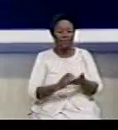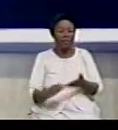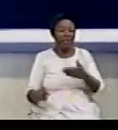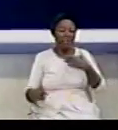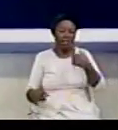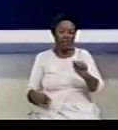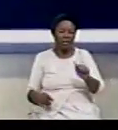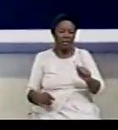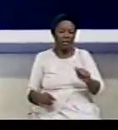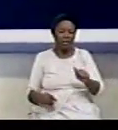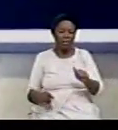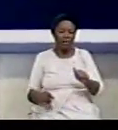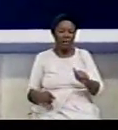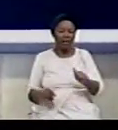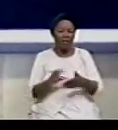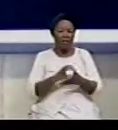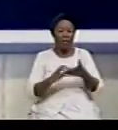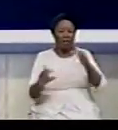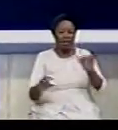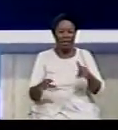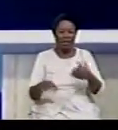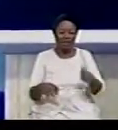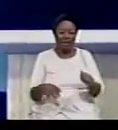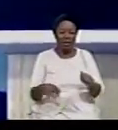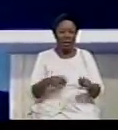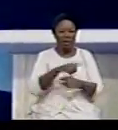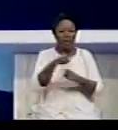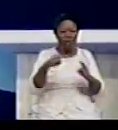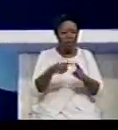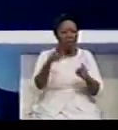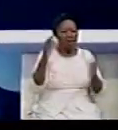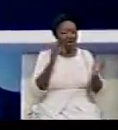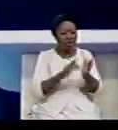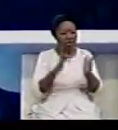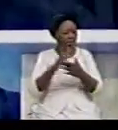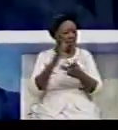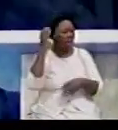10, when Jesus heard it,